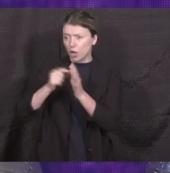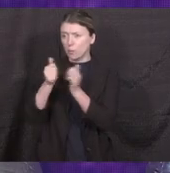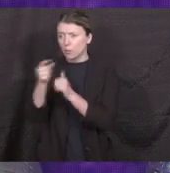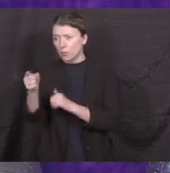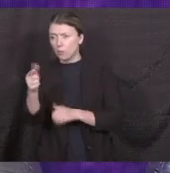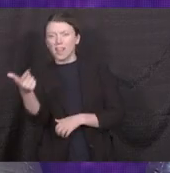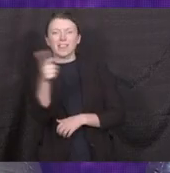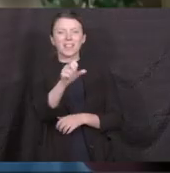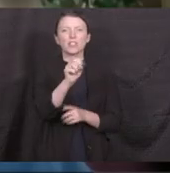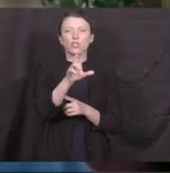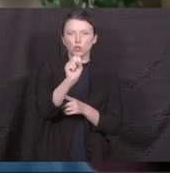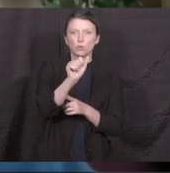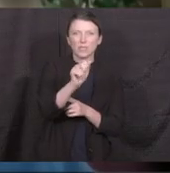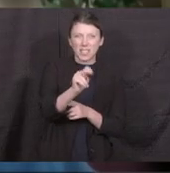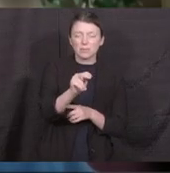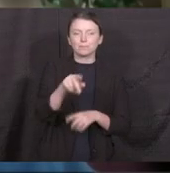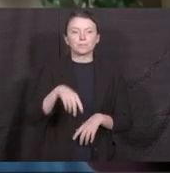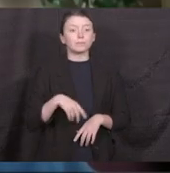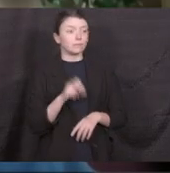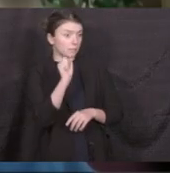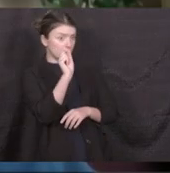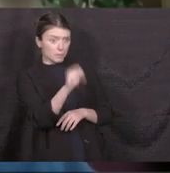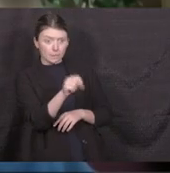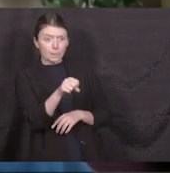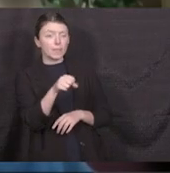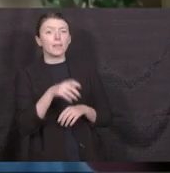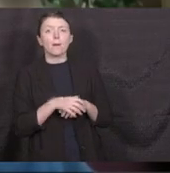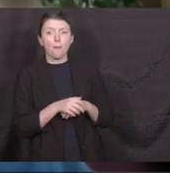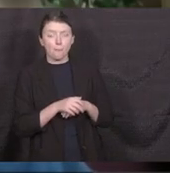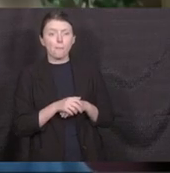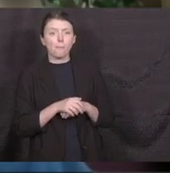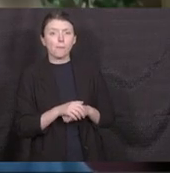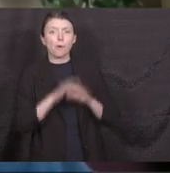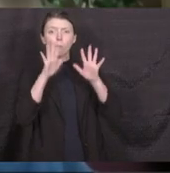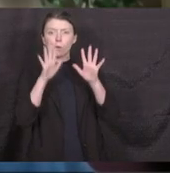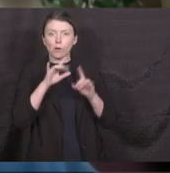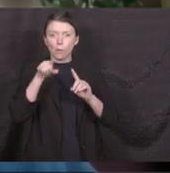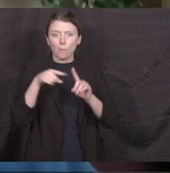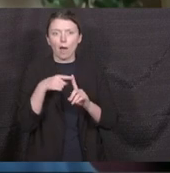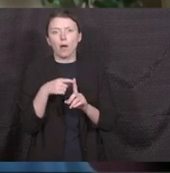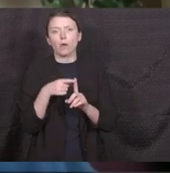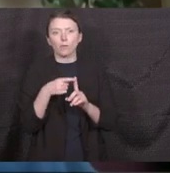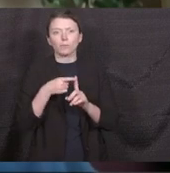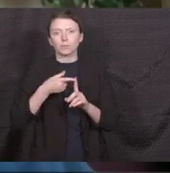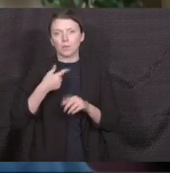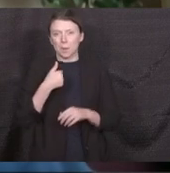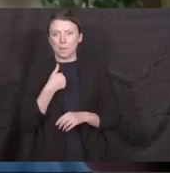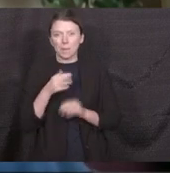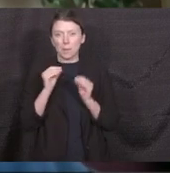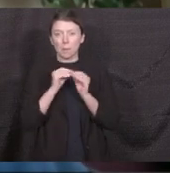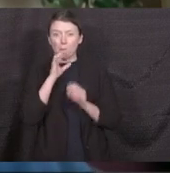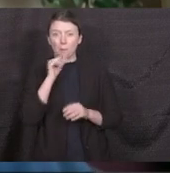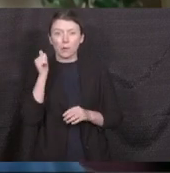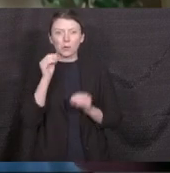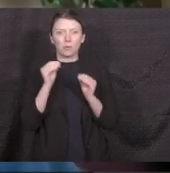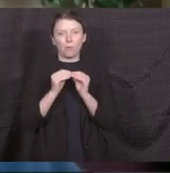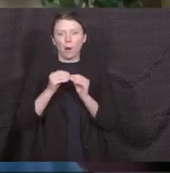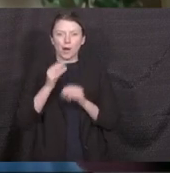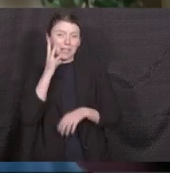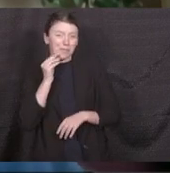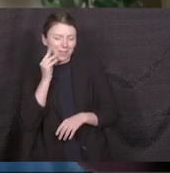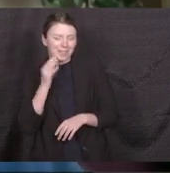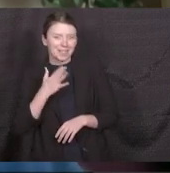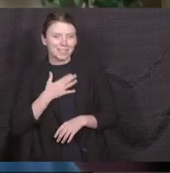Susan. Yeah, I mean, what's great about being older or more seasoned, as I'd like to think